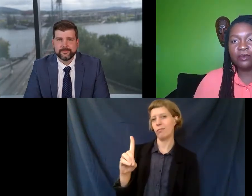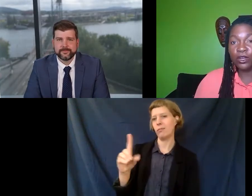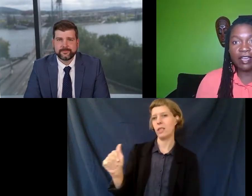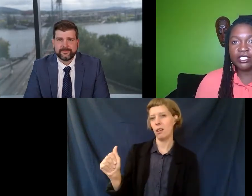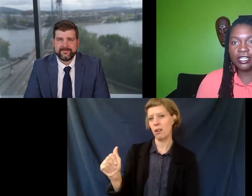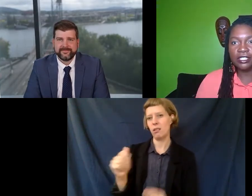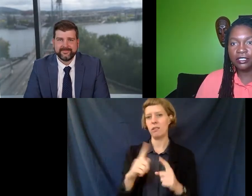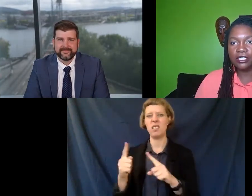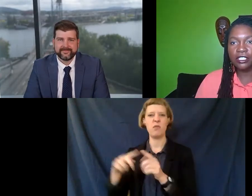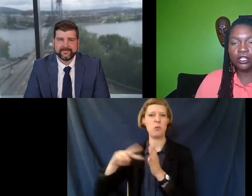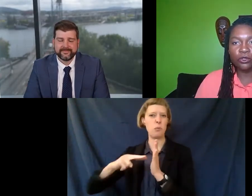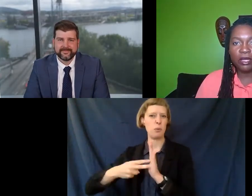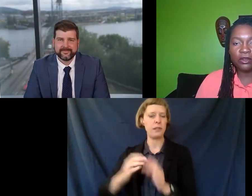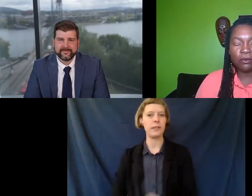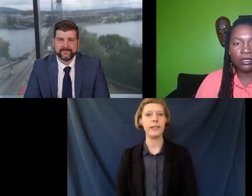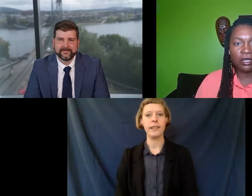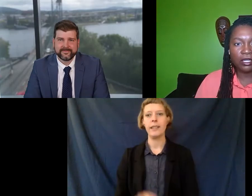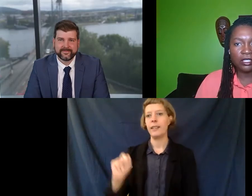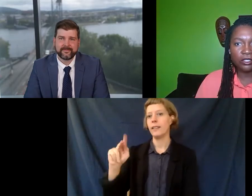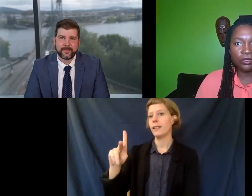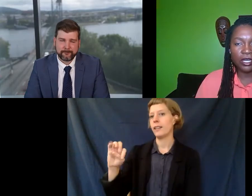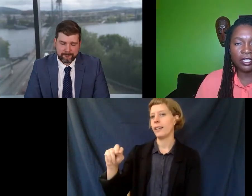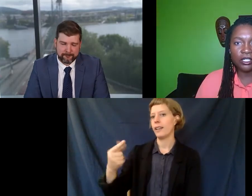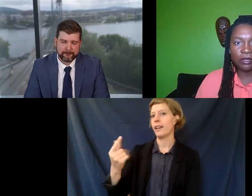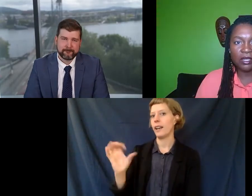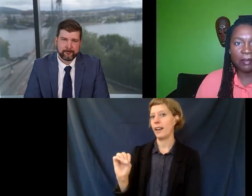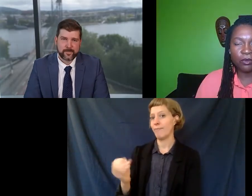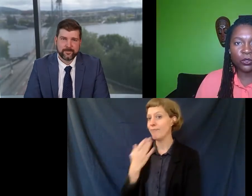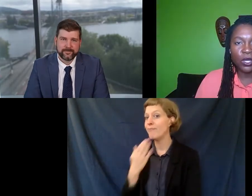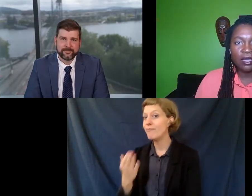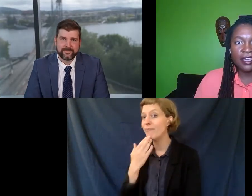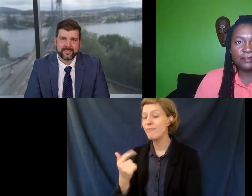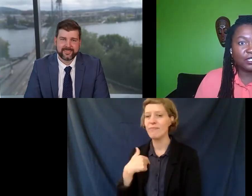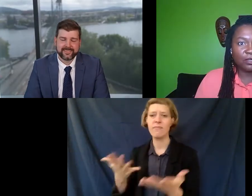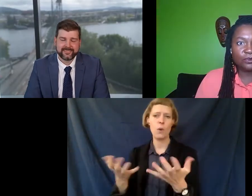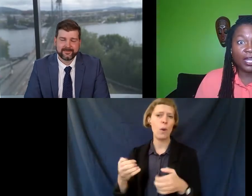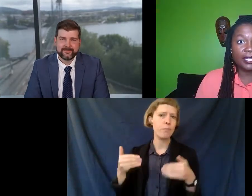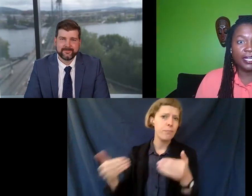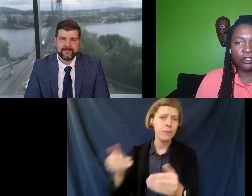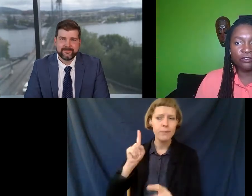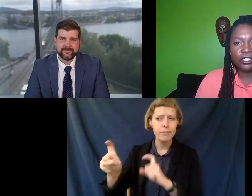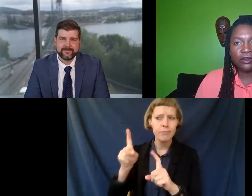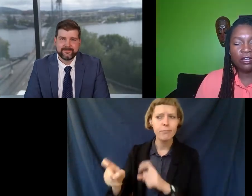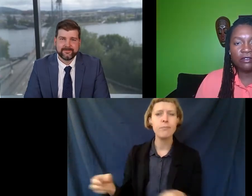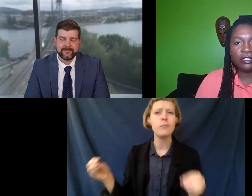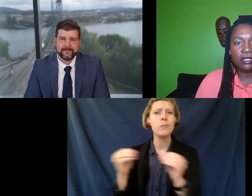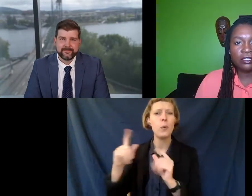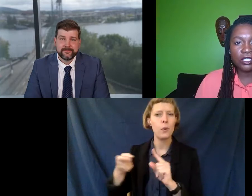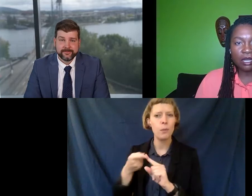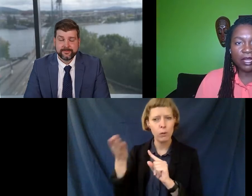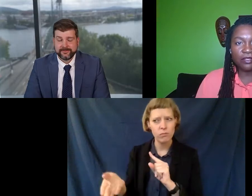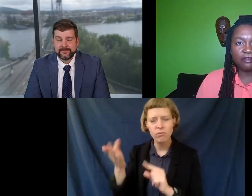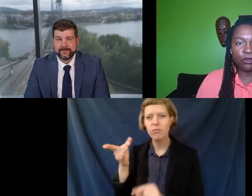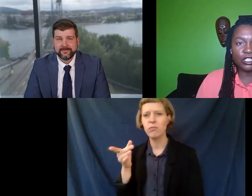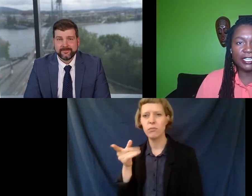Thank you. I want to have a chance to get to know you better, and I want the audience to get to know something about you, especially because we're highlighting your first year in